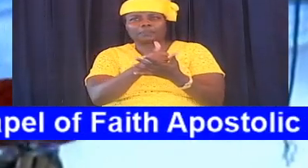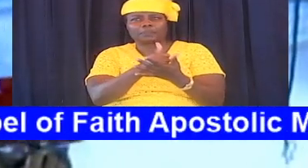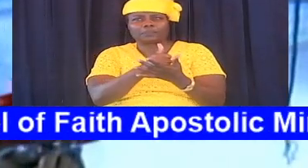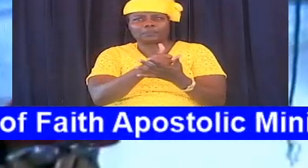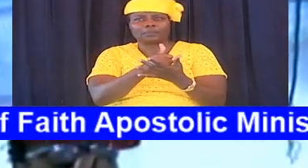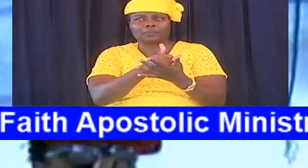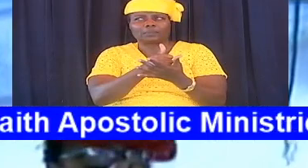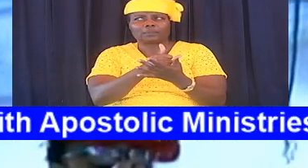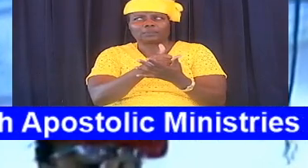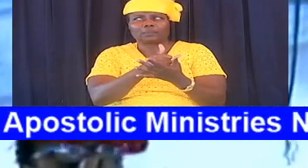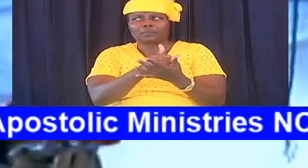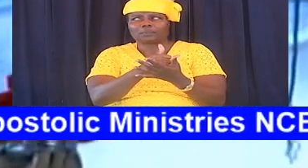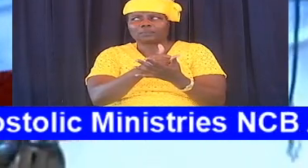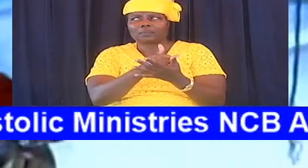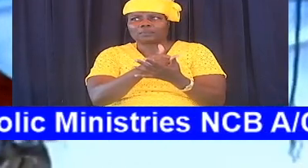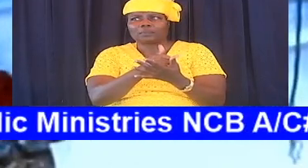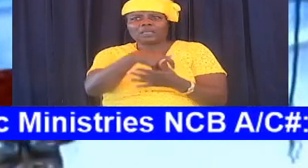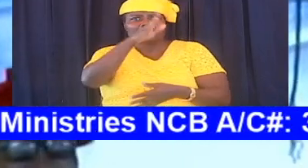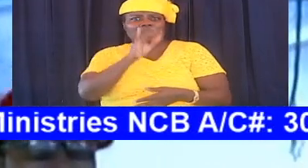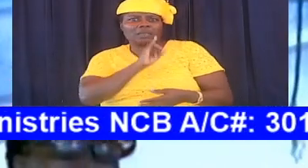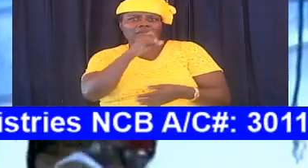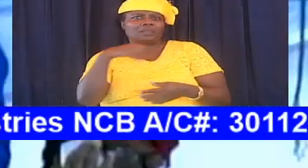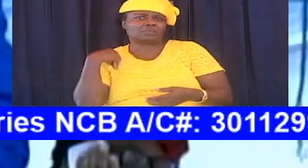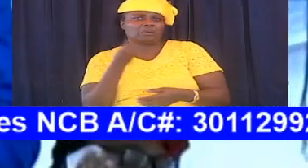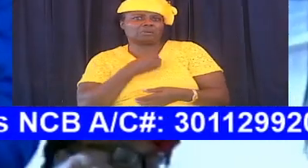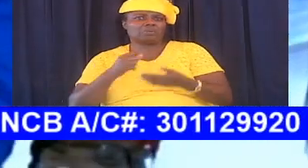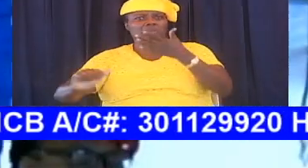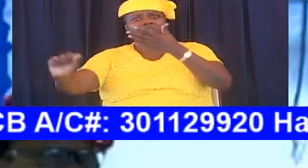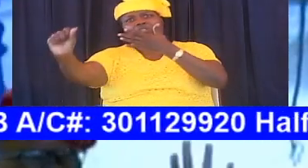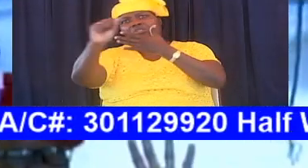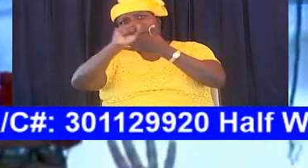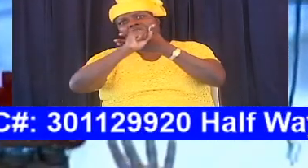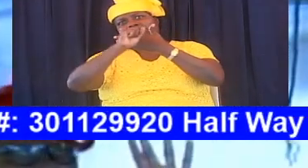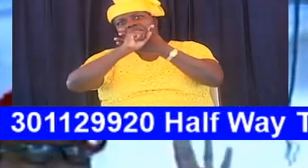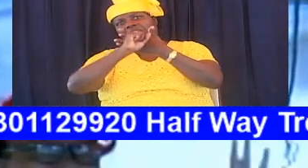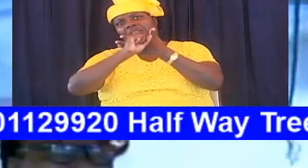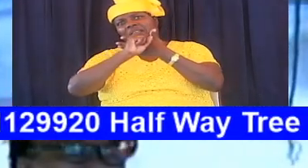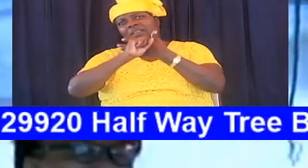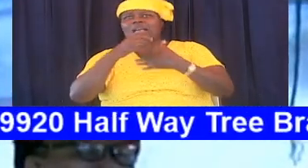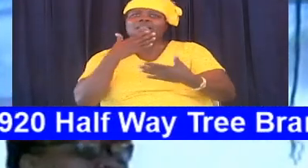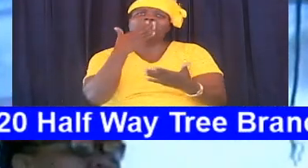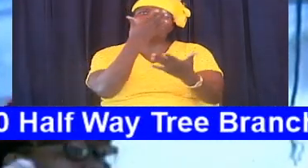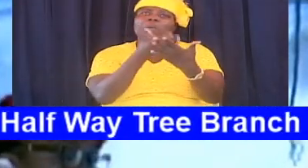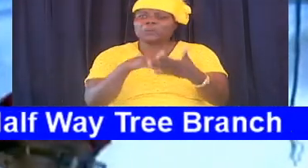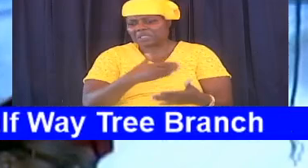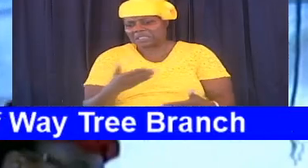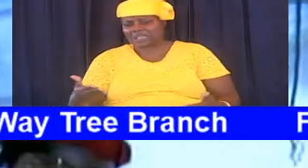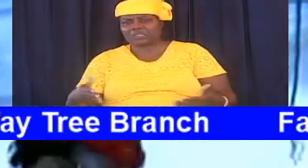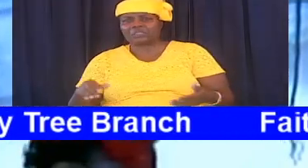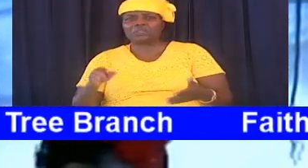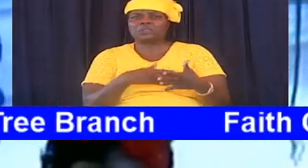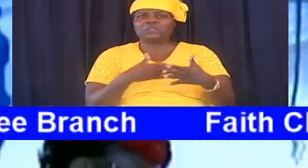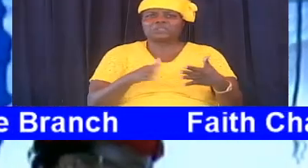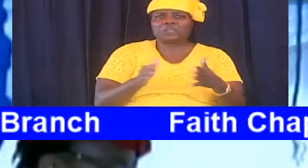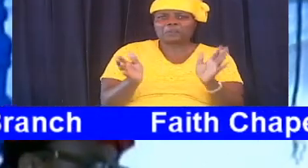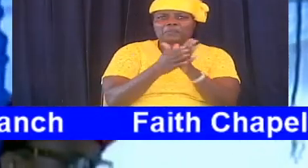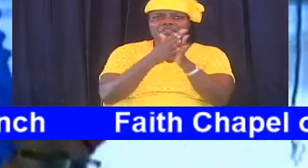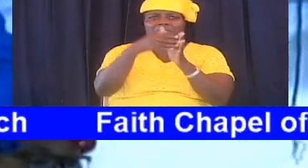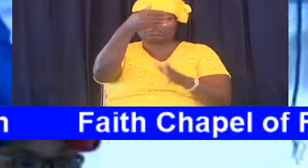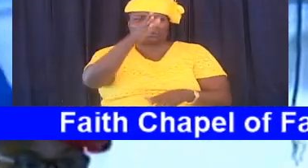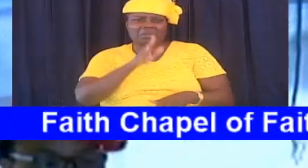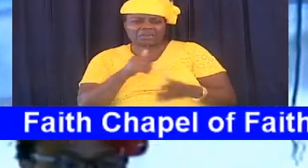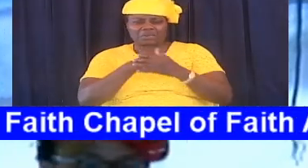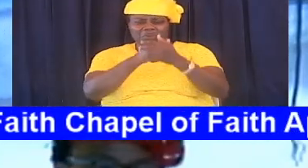We recognize, we're reminded that it is a good thing to sing praises to God. Hallelujah.